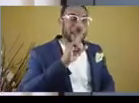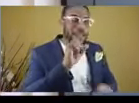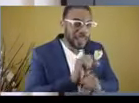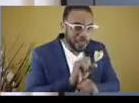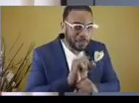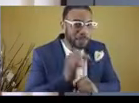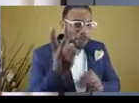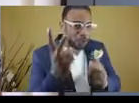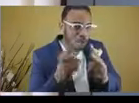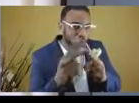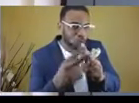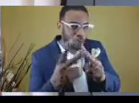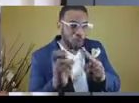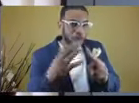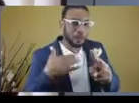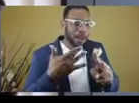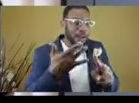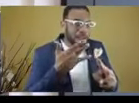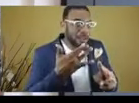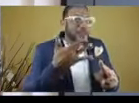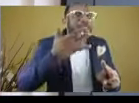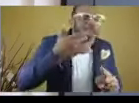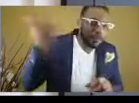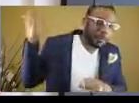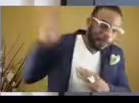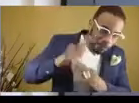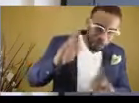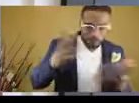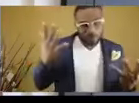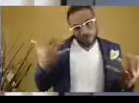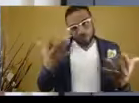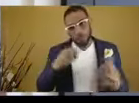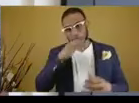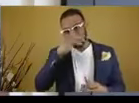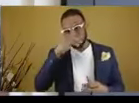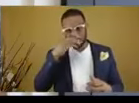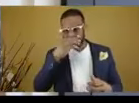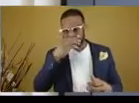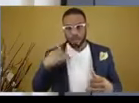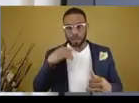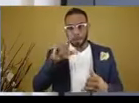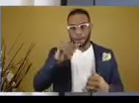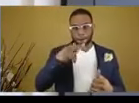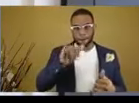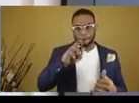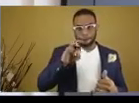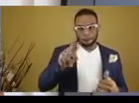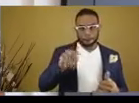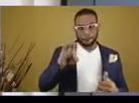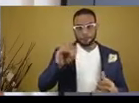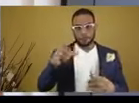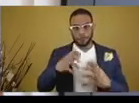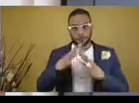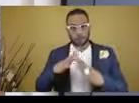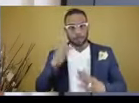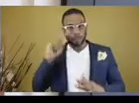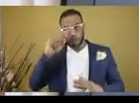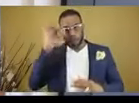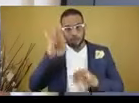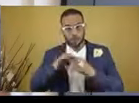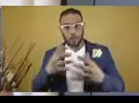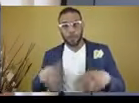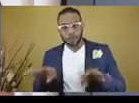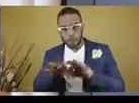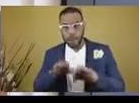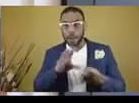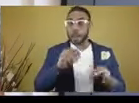of my favorite folks, if you will. We have Latasha Brown, co-founder of Black Voters Matter, and